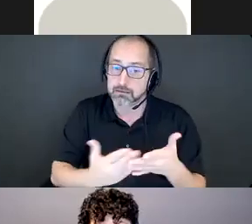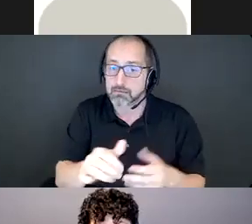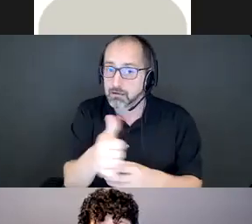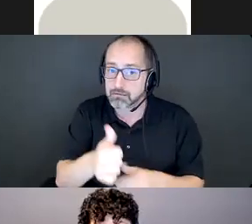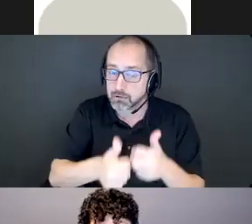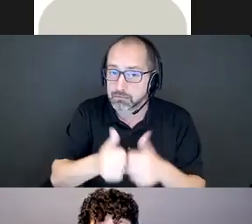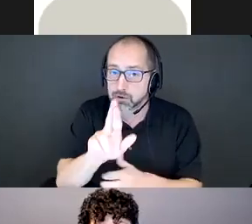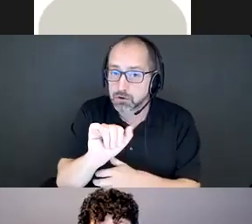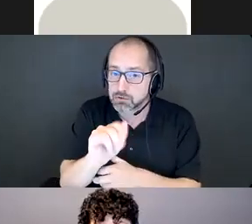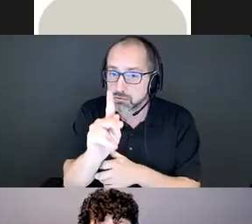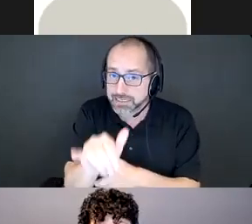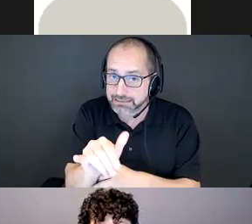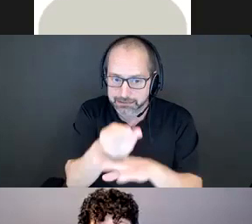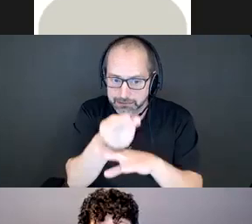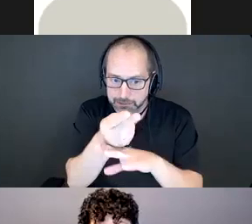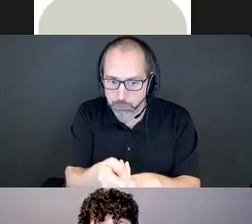physically hazardous despite